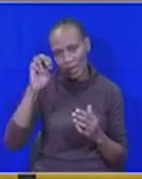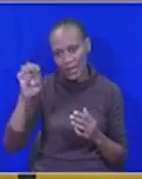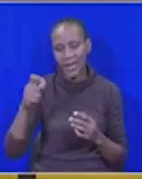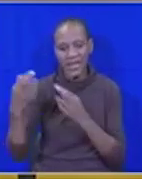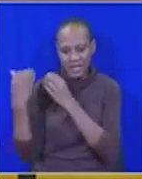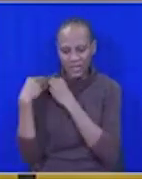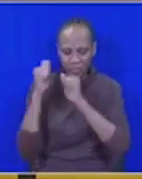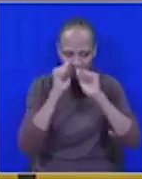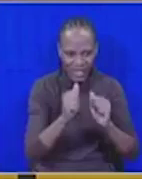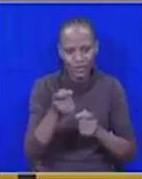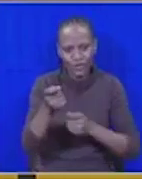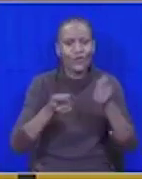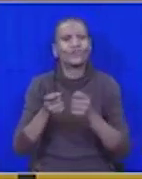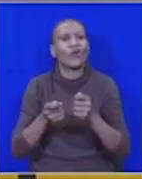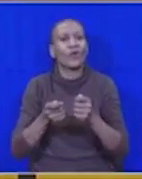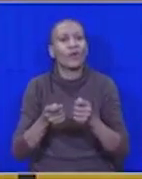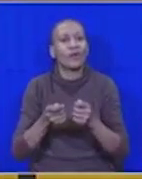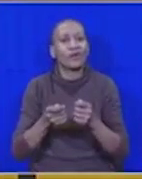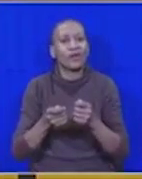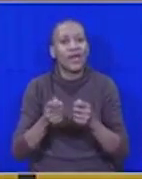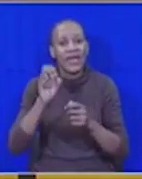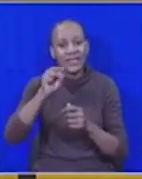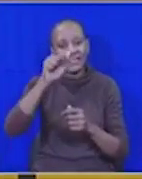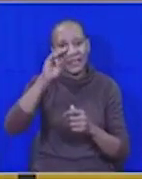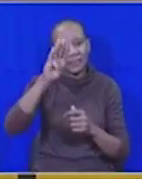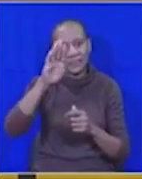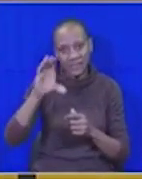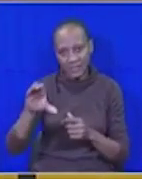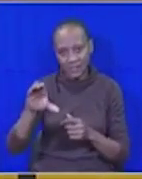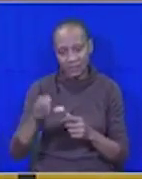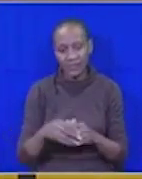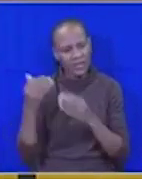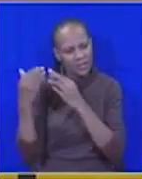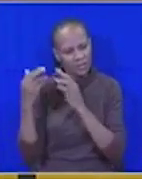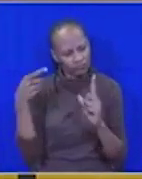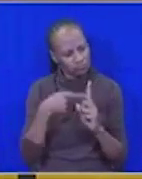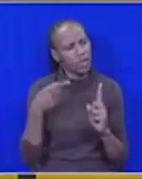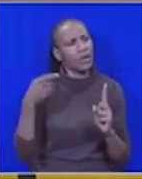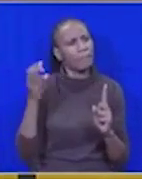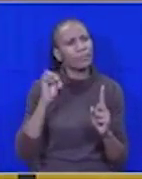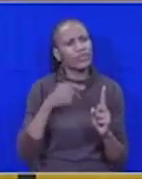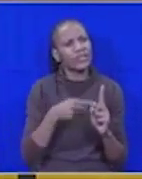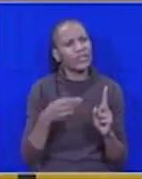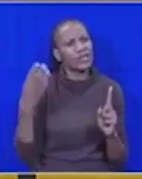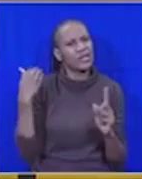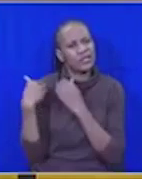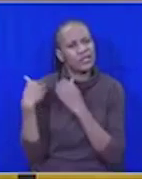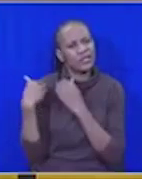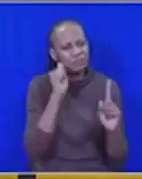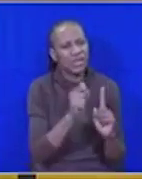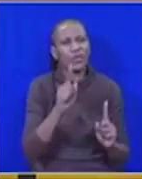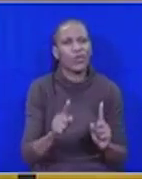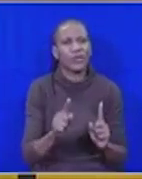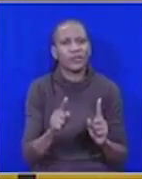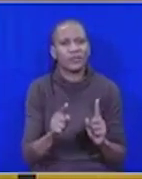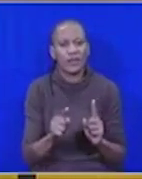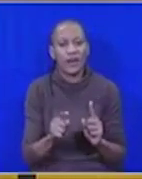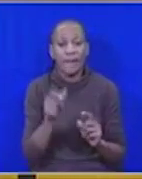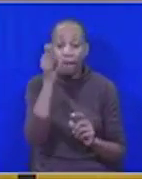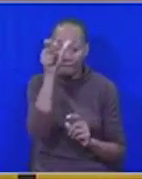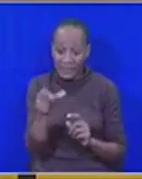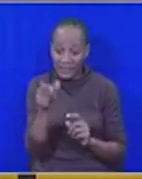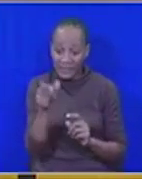for SABC content. What giving Saudi Motsoeneng full responsibility for the SABC's content means is that a person appointed